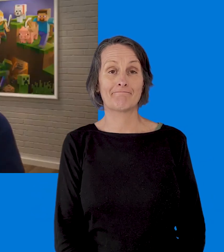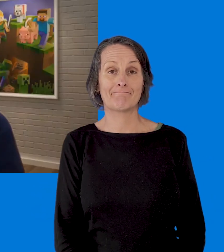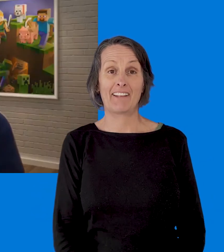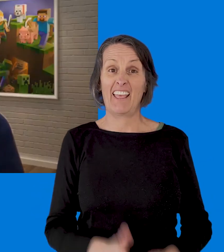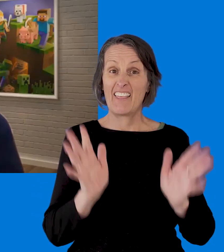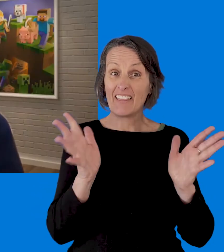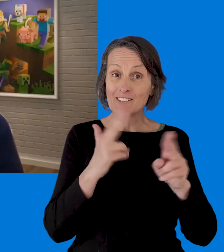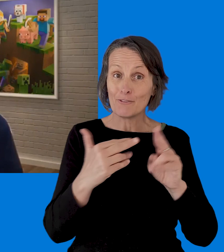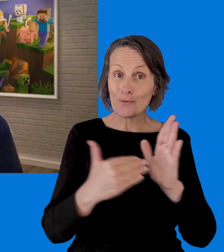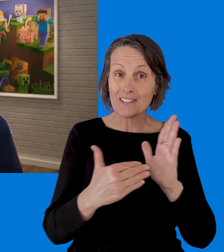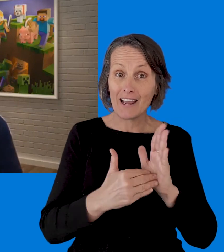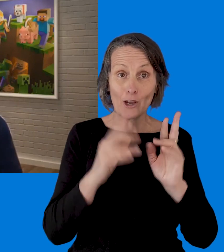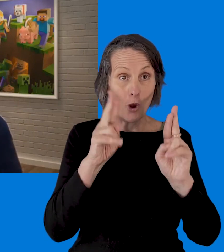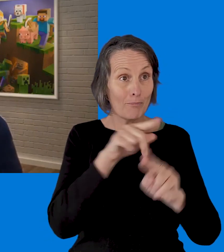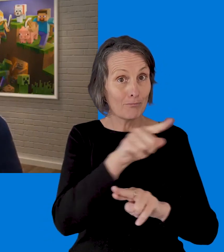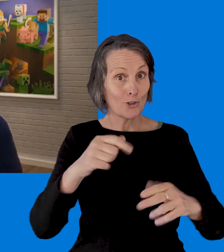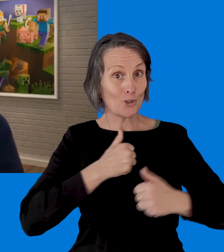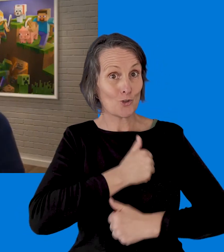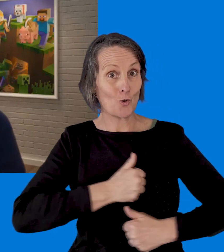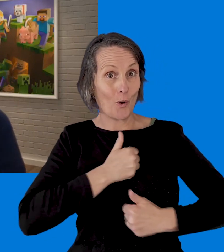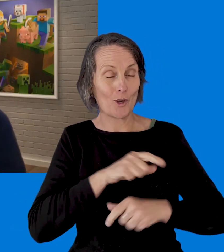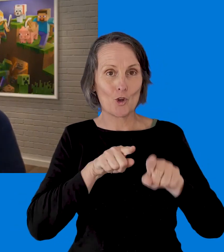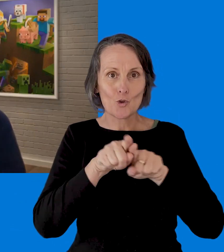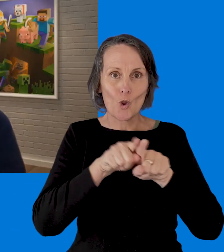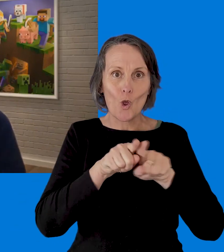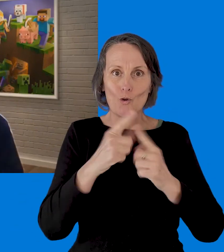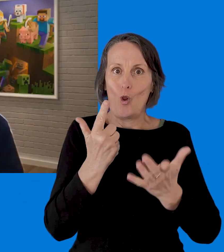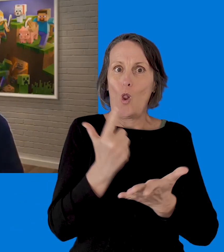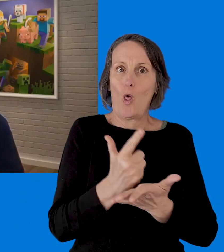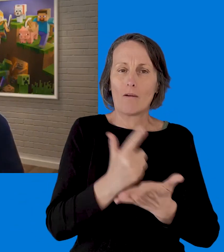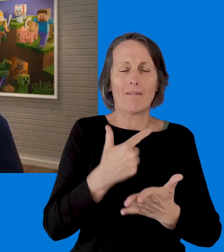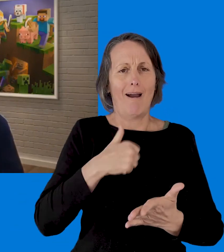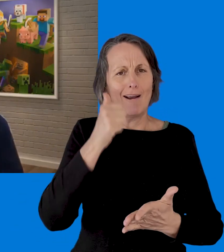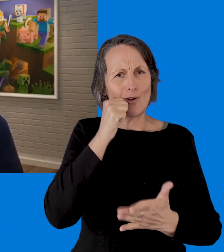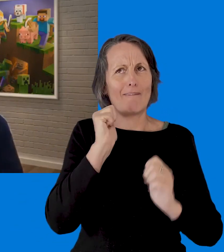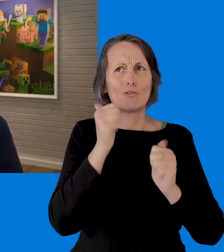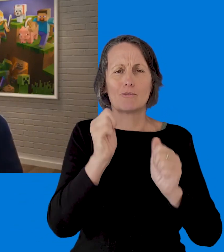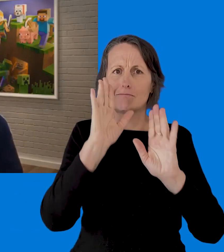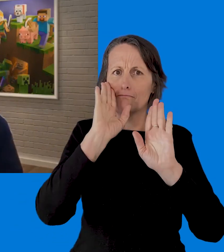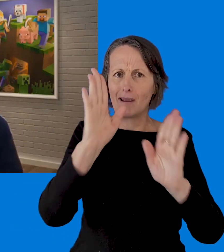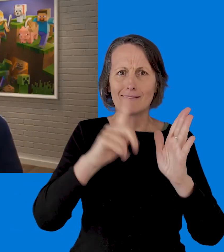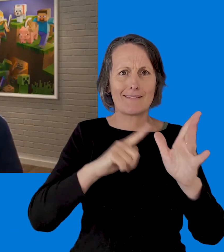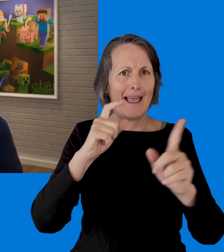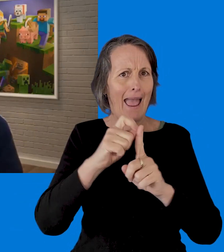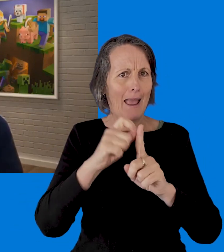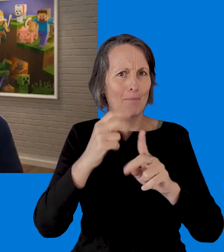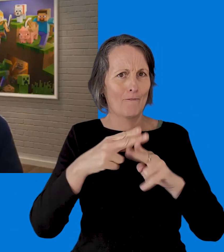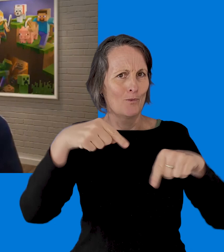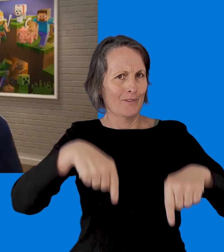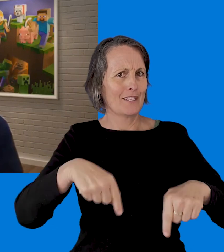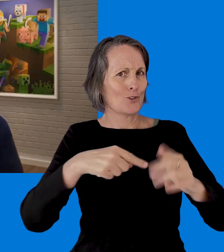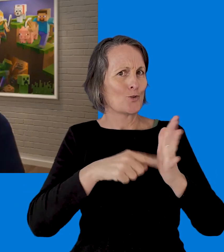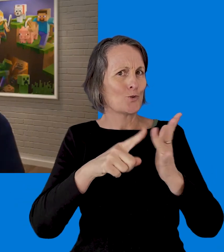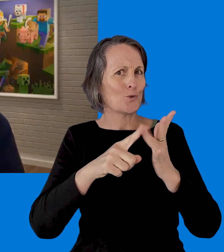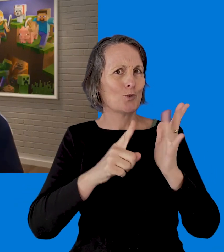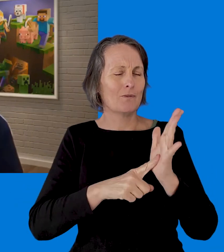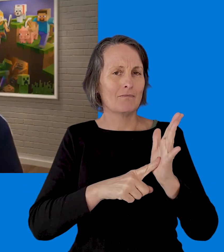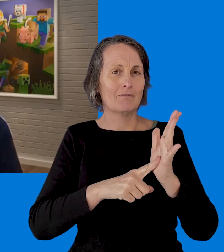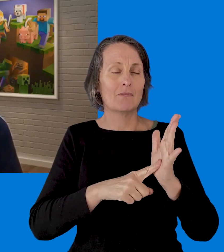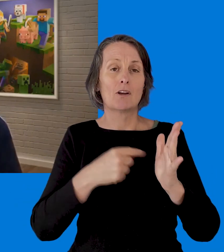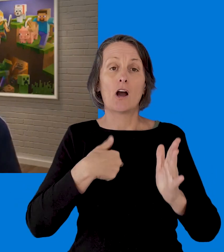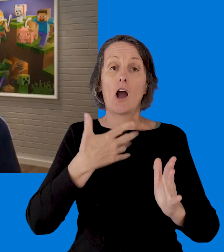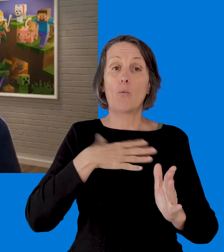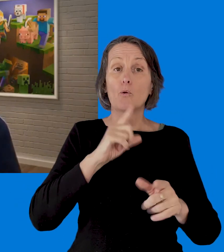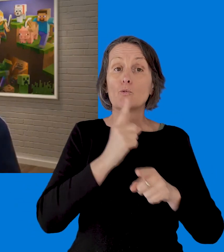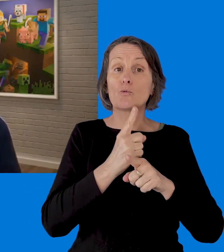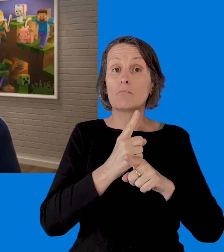that's it for today. I hope you had a really good time. I hope you also learned a whole lot. I know there's some really amazing applications for this tool. Wanting to catch